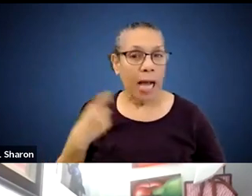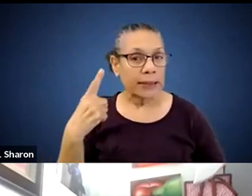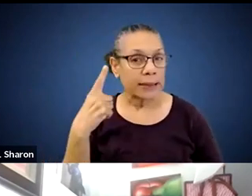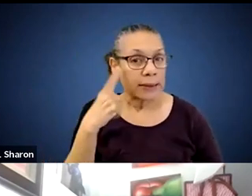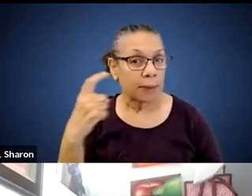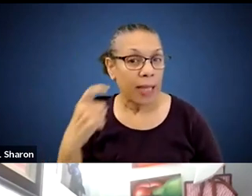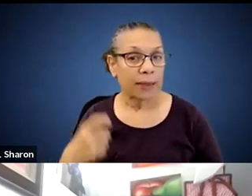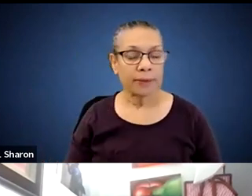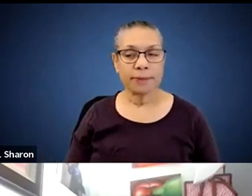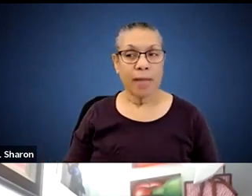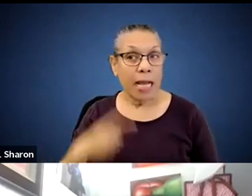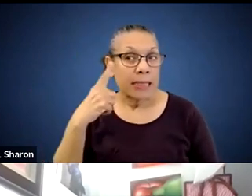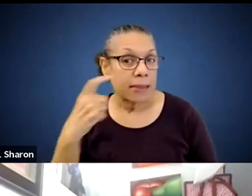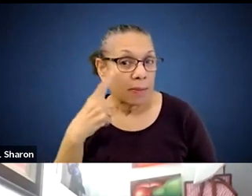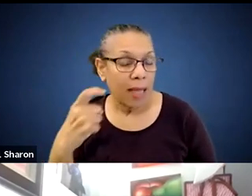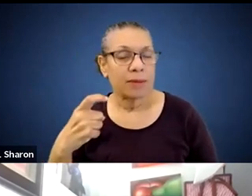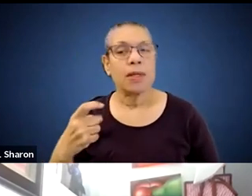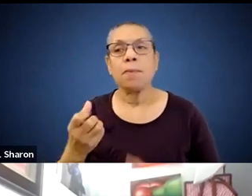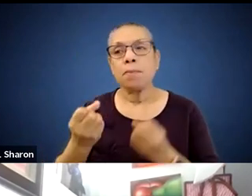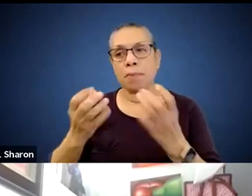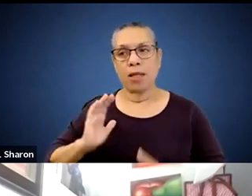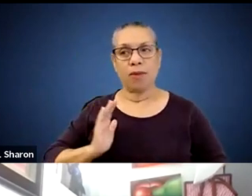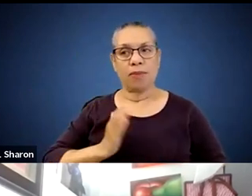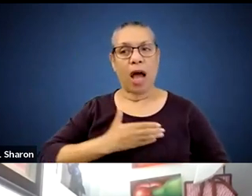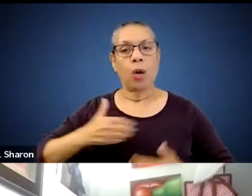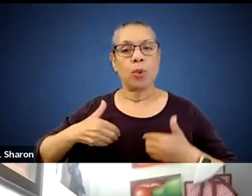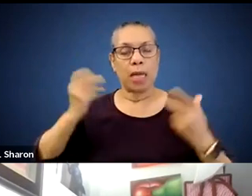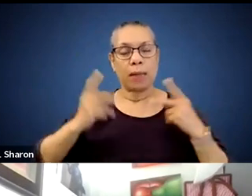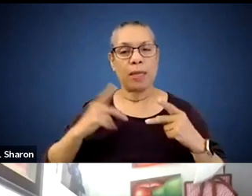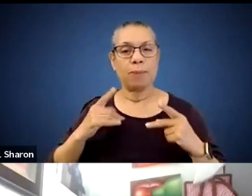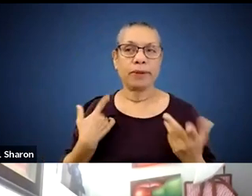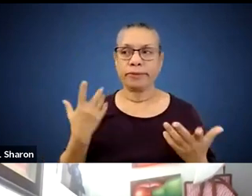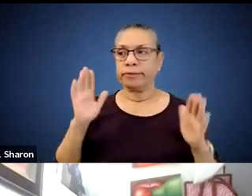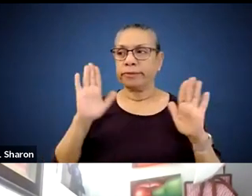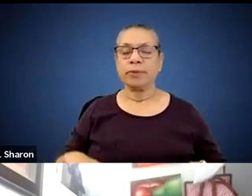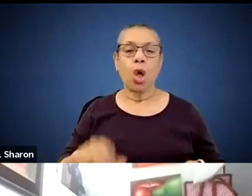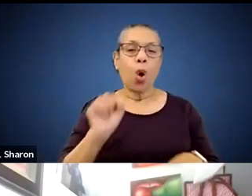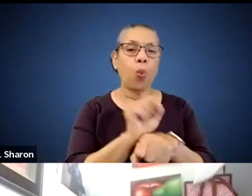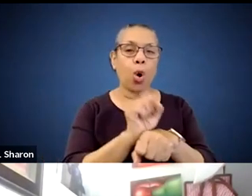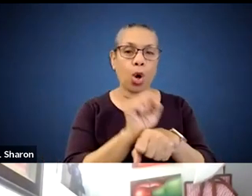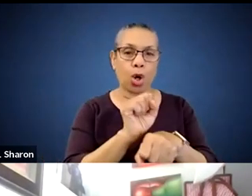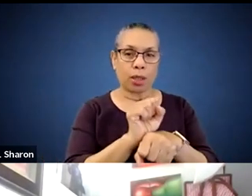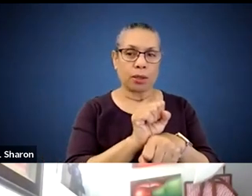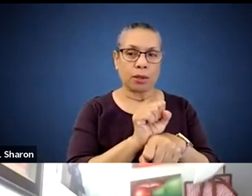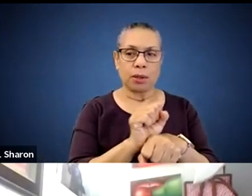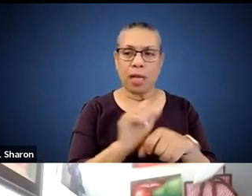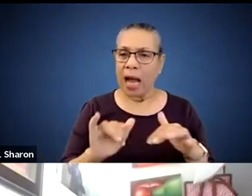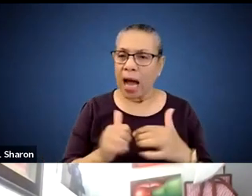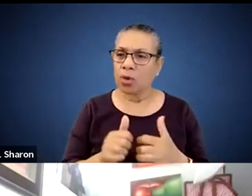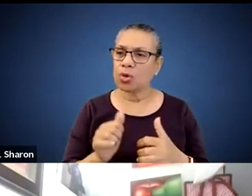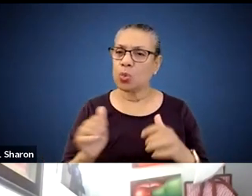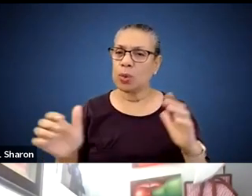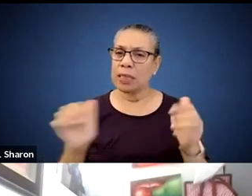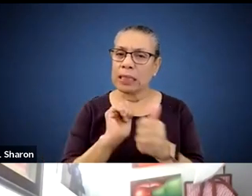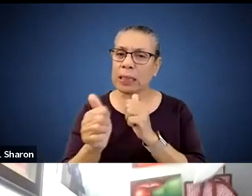there is a big chunk of our young people who are working and picking up hours during the school day and so like how do we compete with that market how